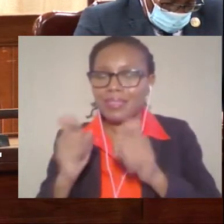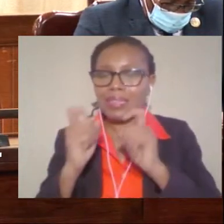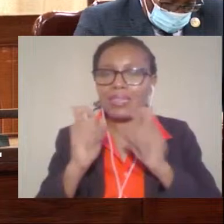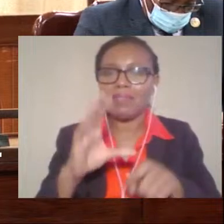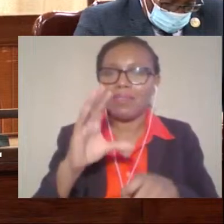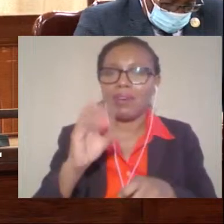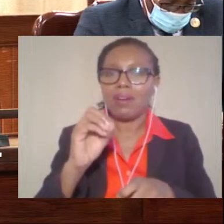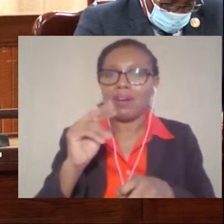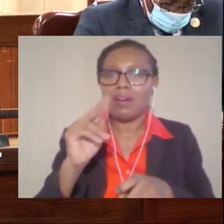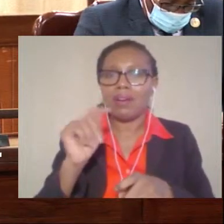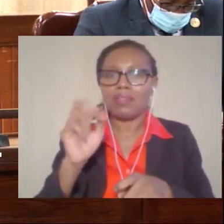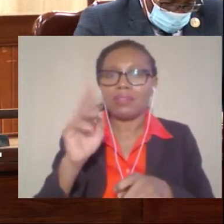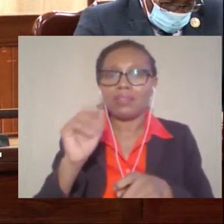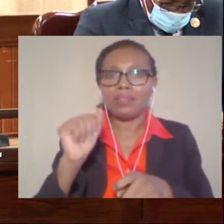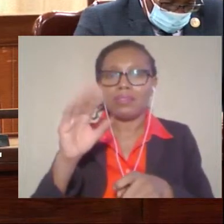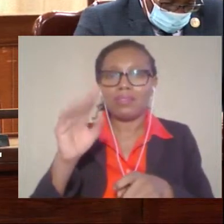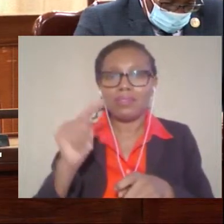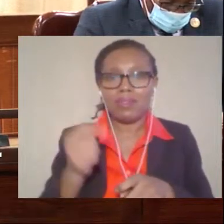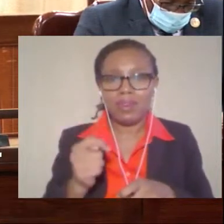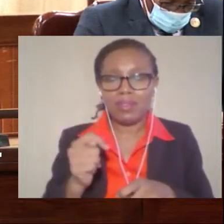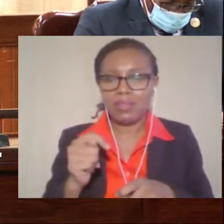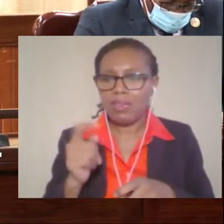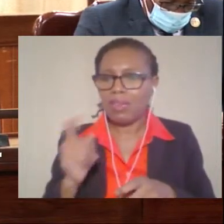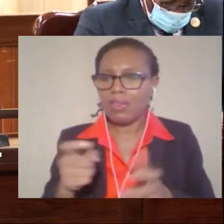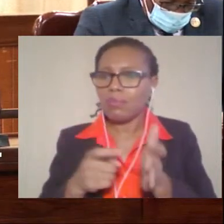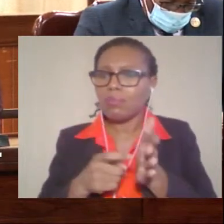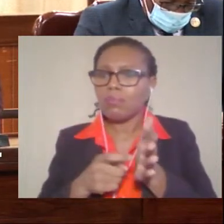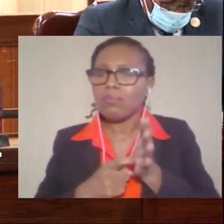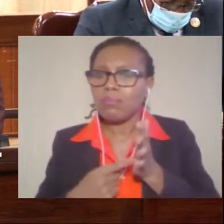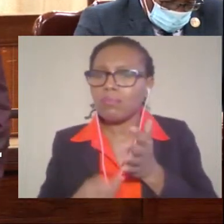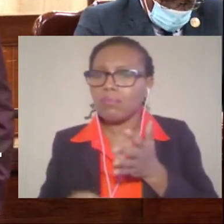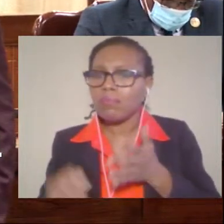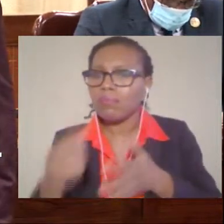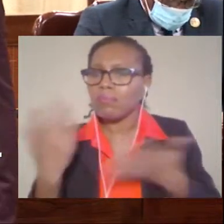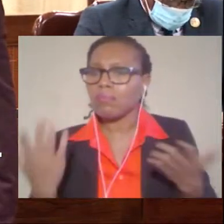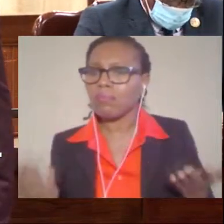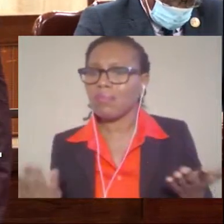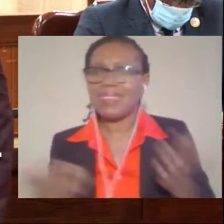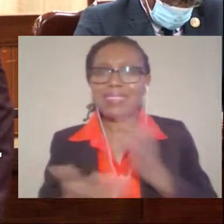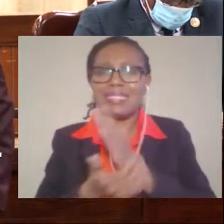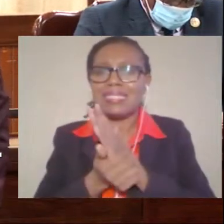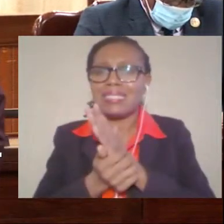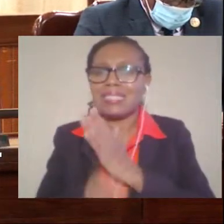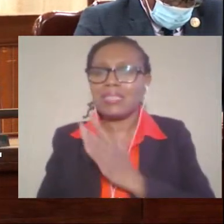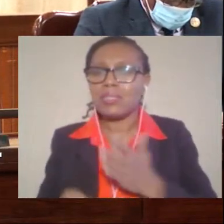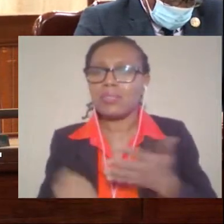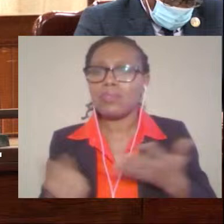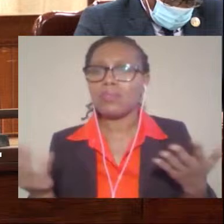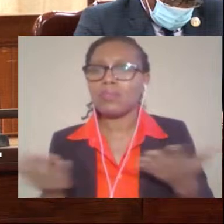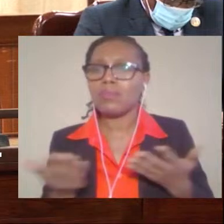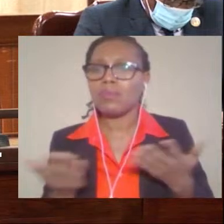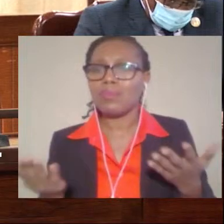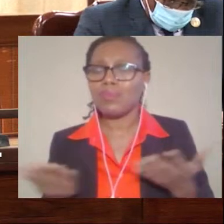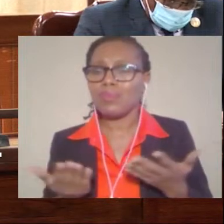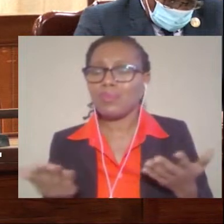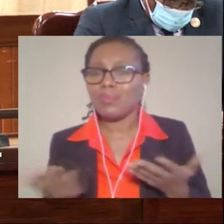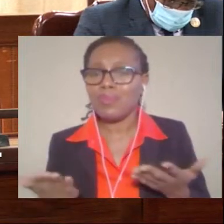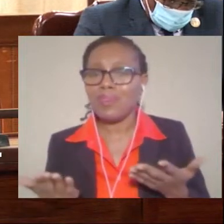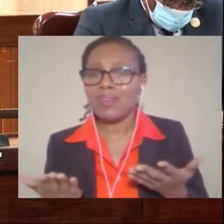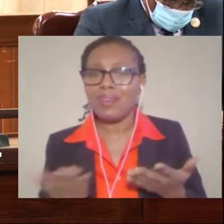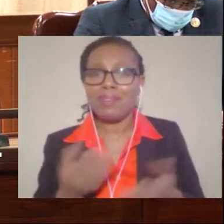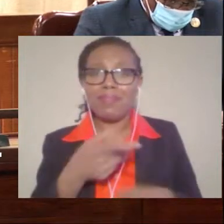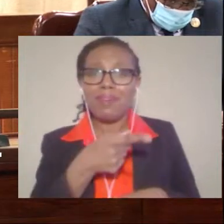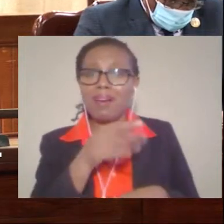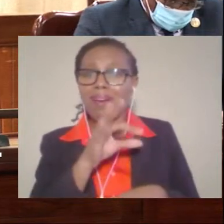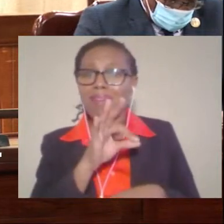him, them, for this factory job from which an individual fell